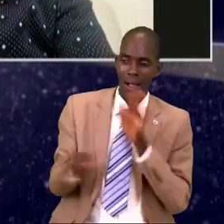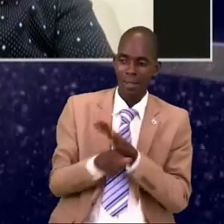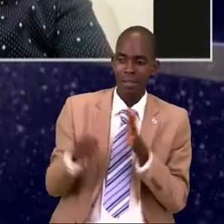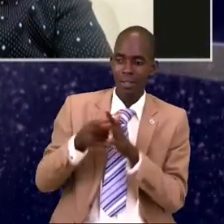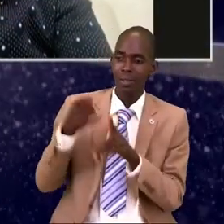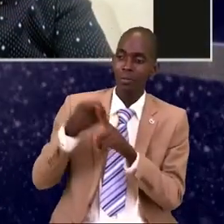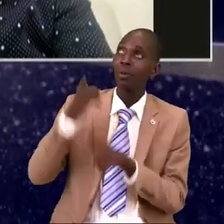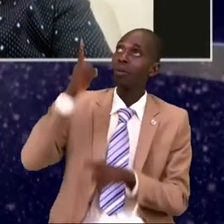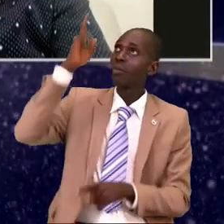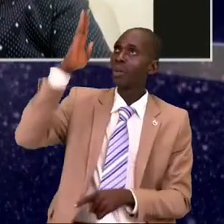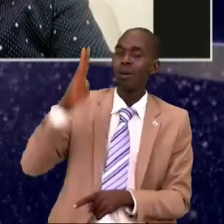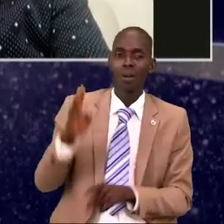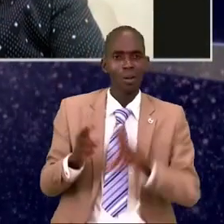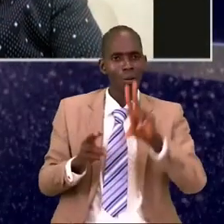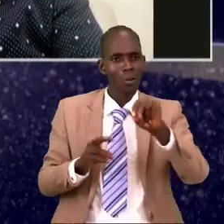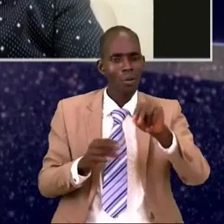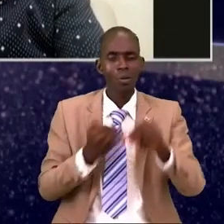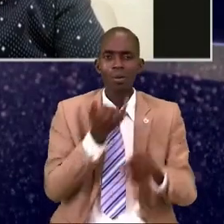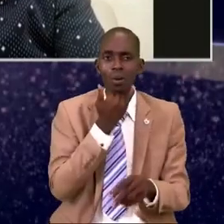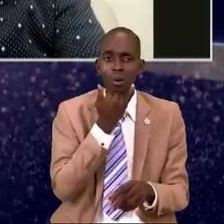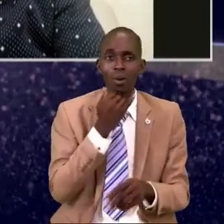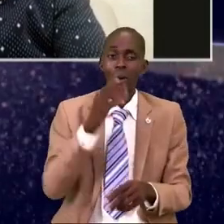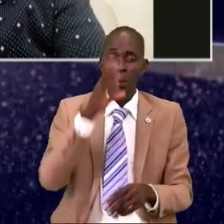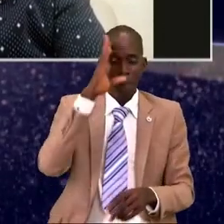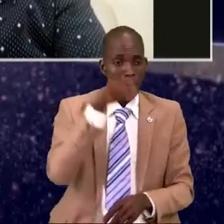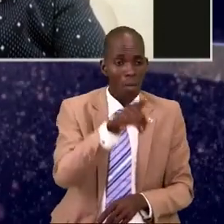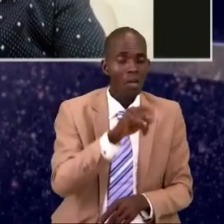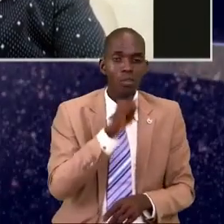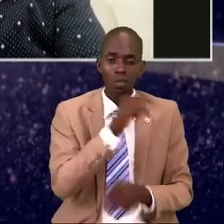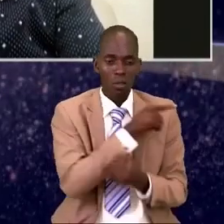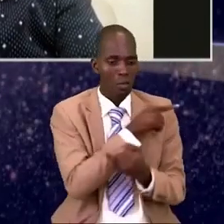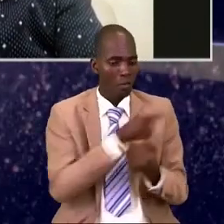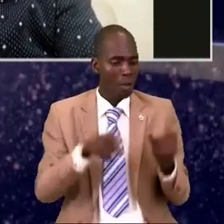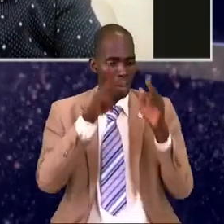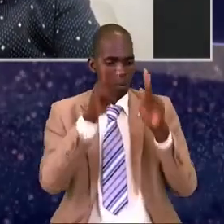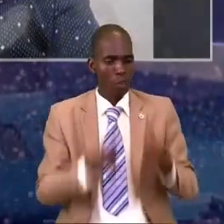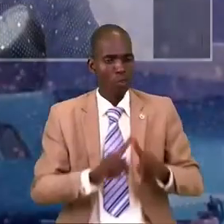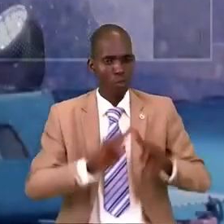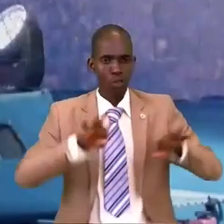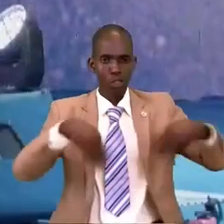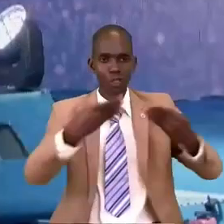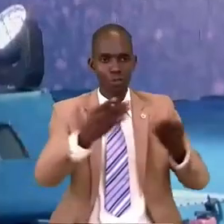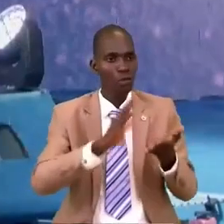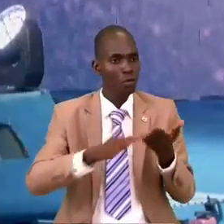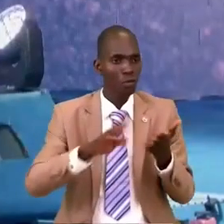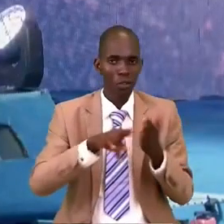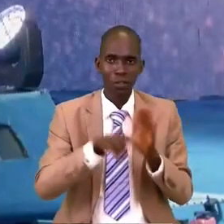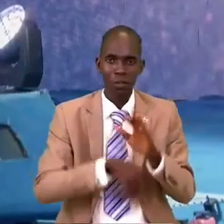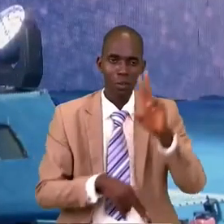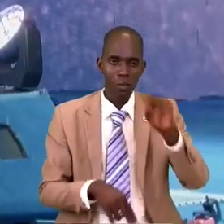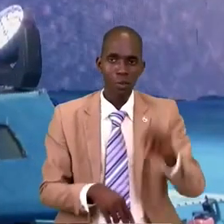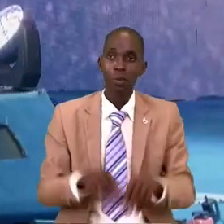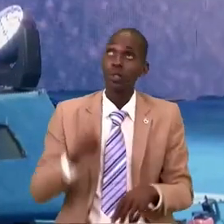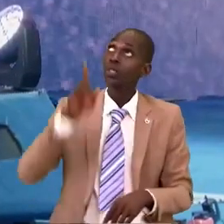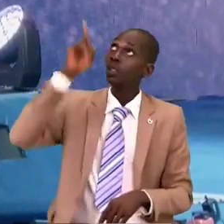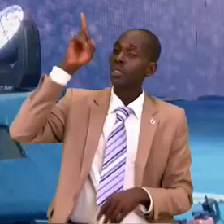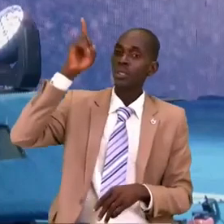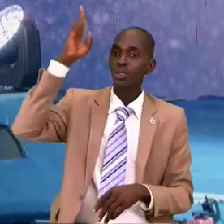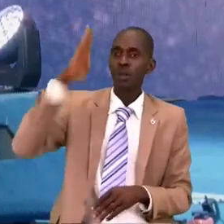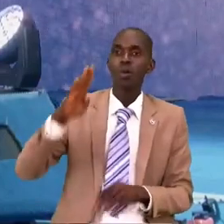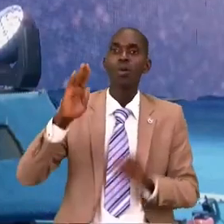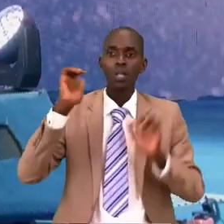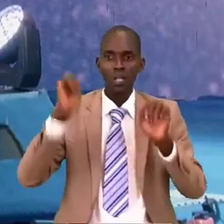final authority to give you forgiveness. And what you do is you confess your iniquity.